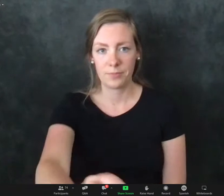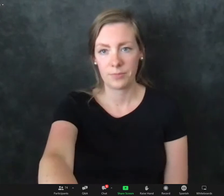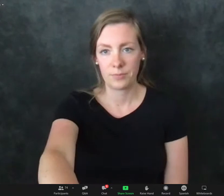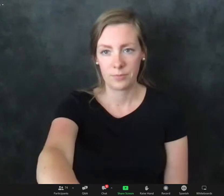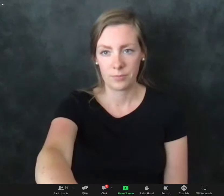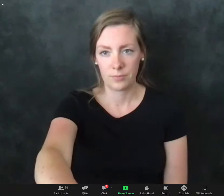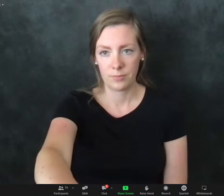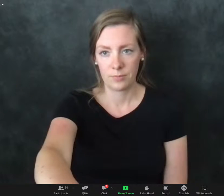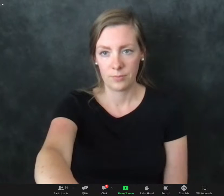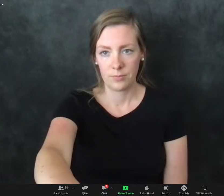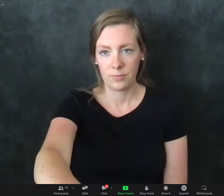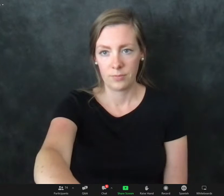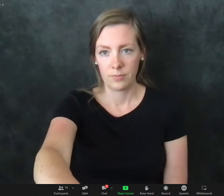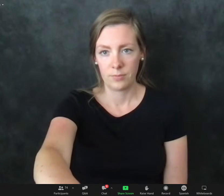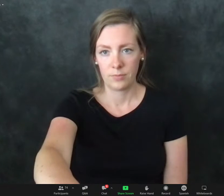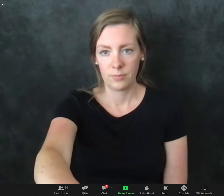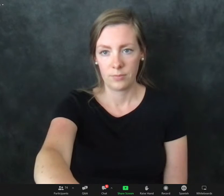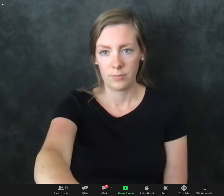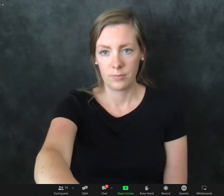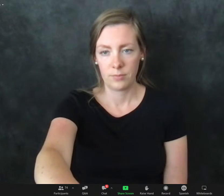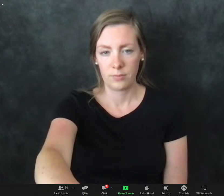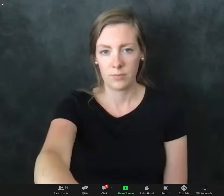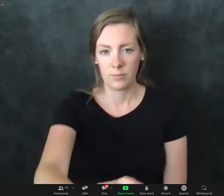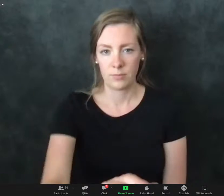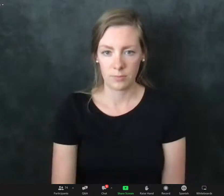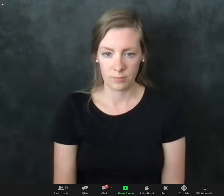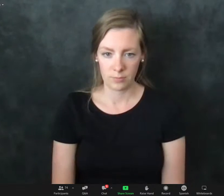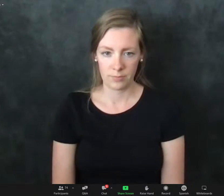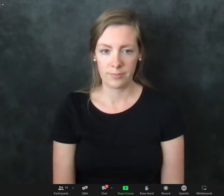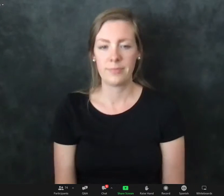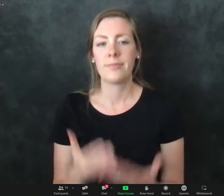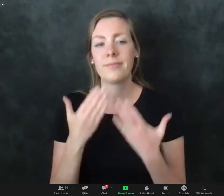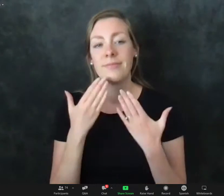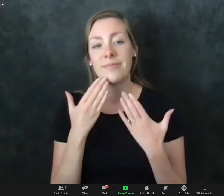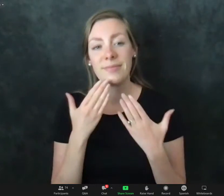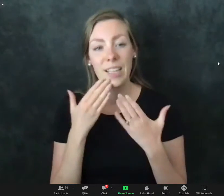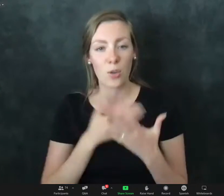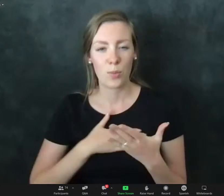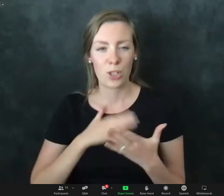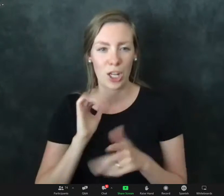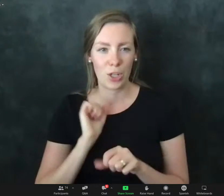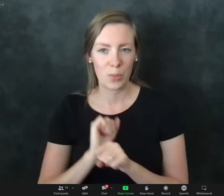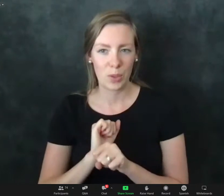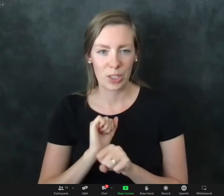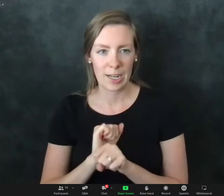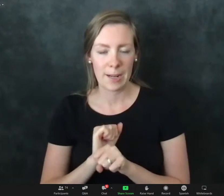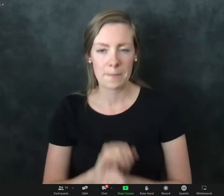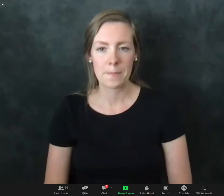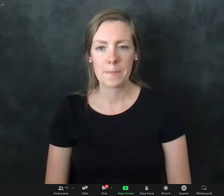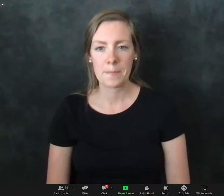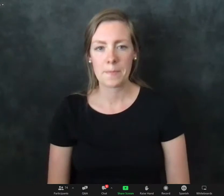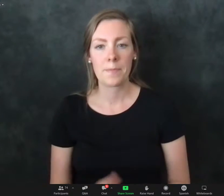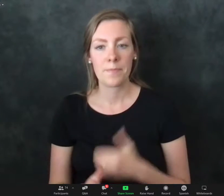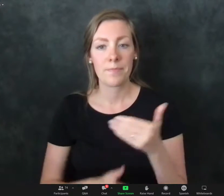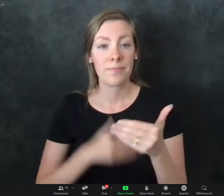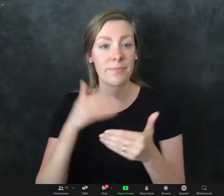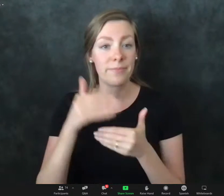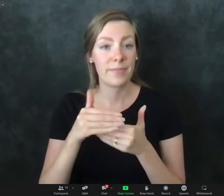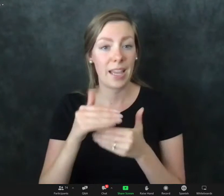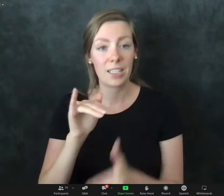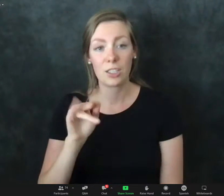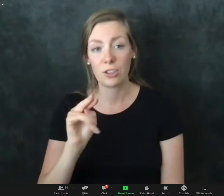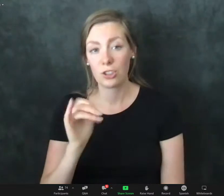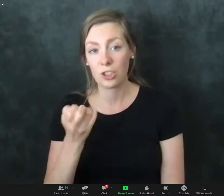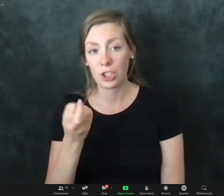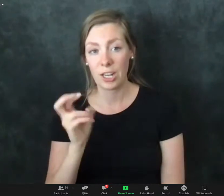Se lo va pasando a pasar, tú estás diciendo, pero está hablando Appreciate all the mucha work. tecnología y From Jennifer Burke,